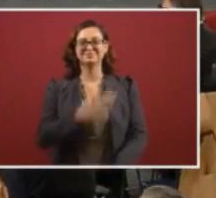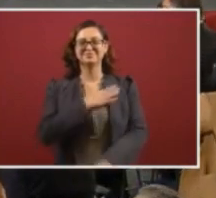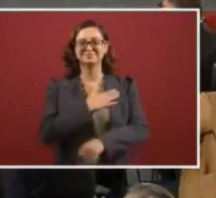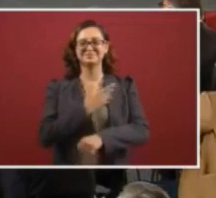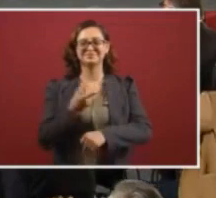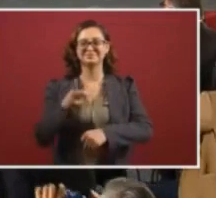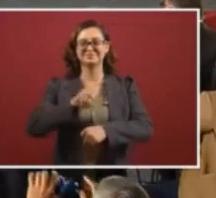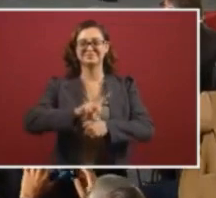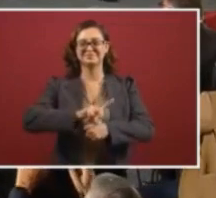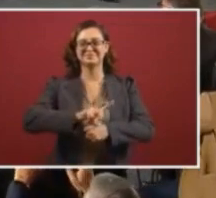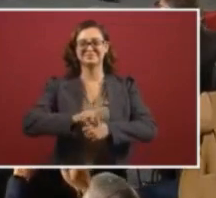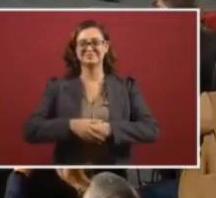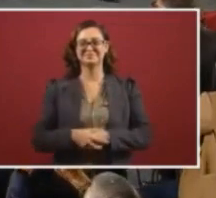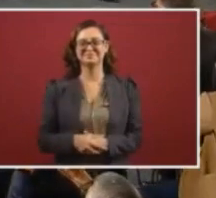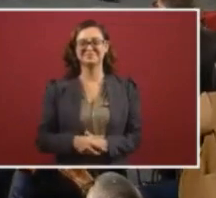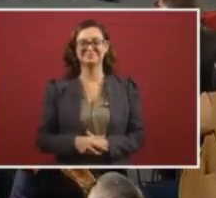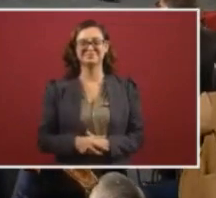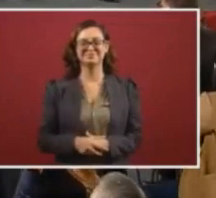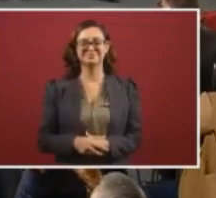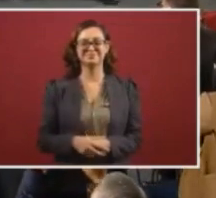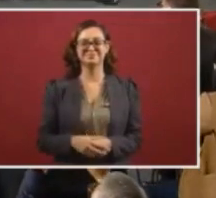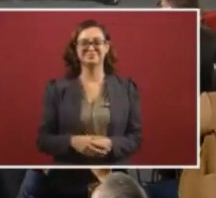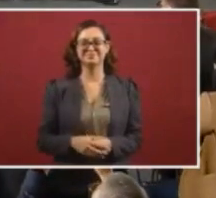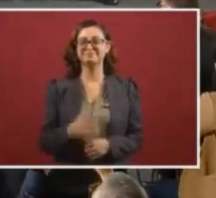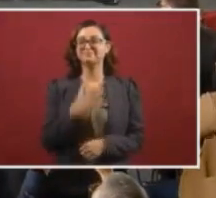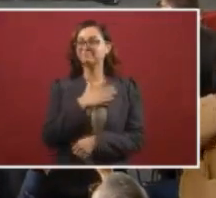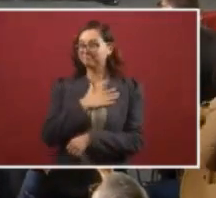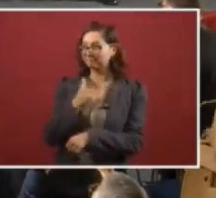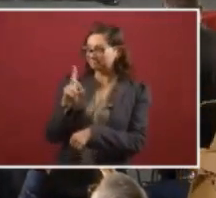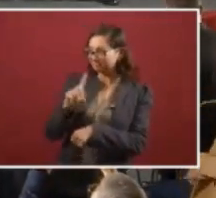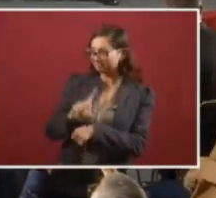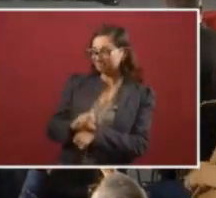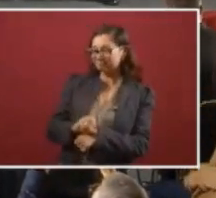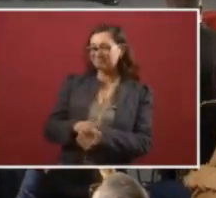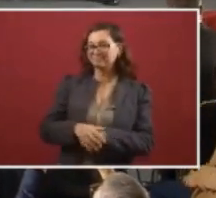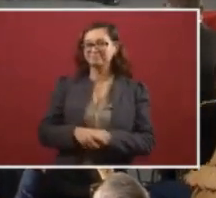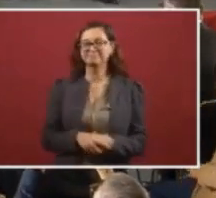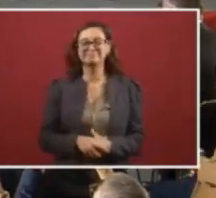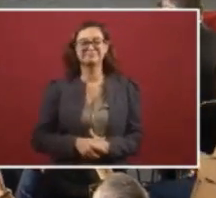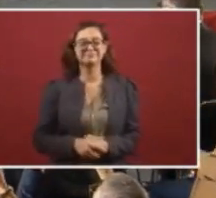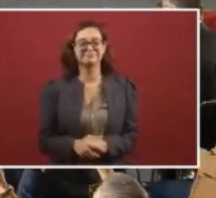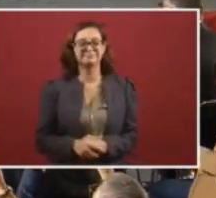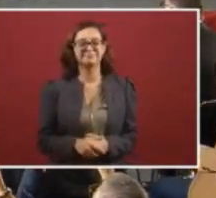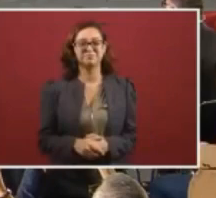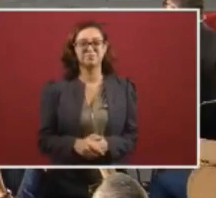Buenos dias. Hello, everybody. Good day.